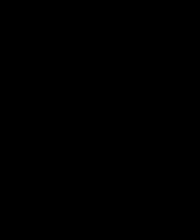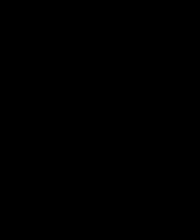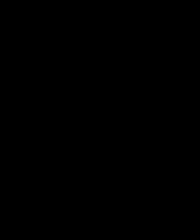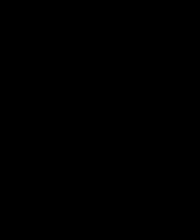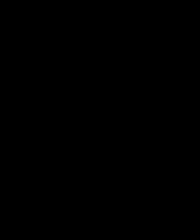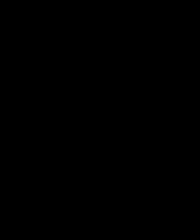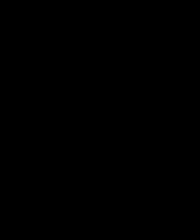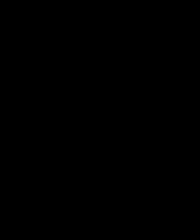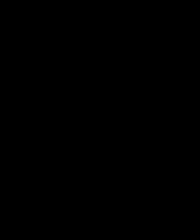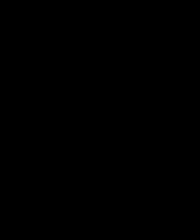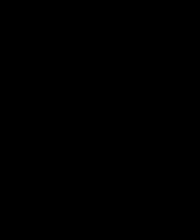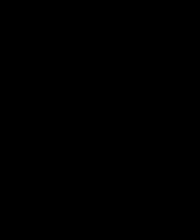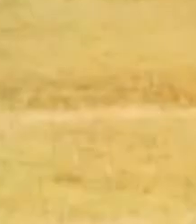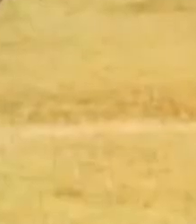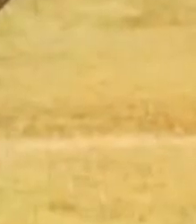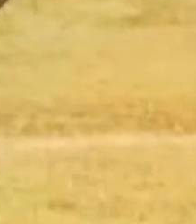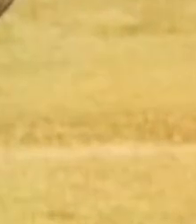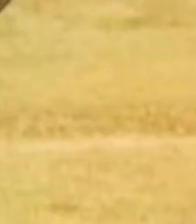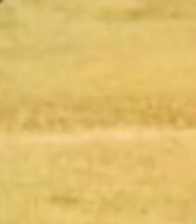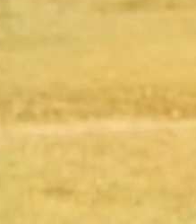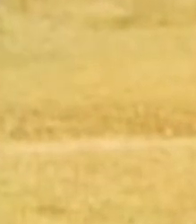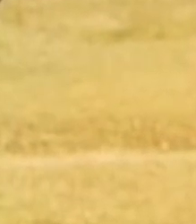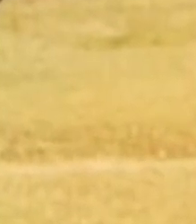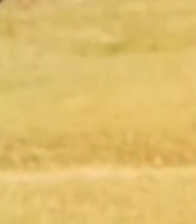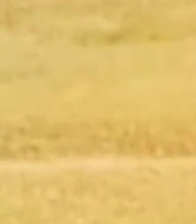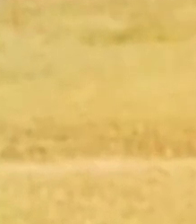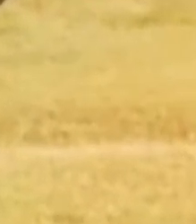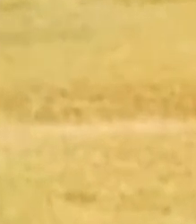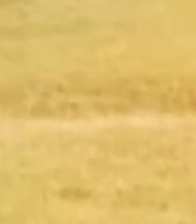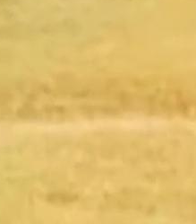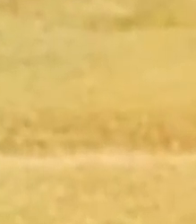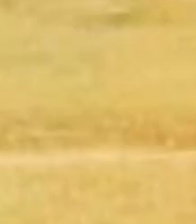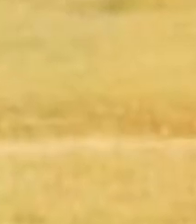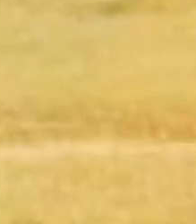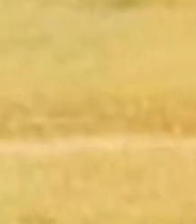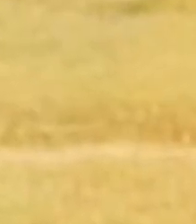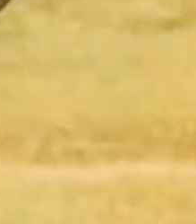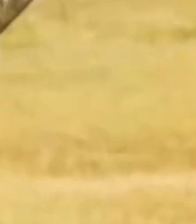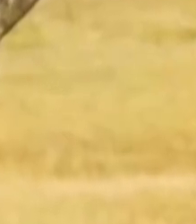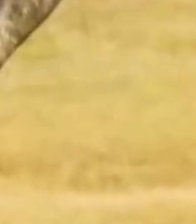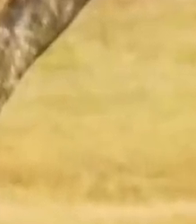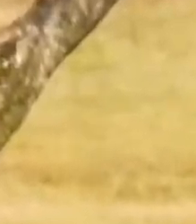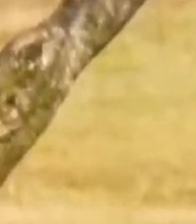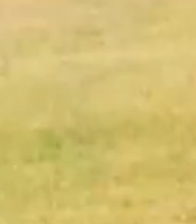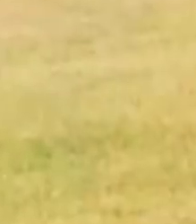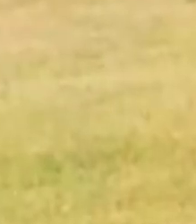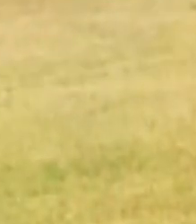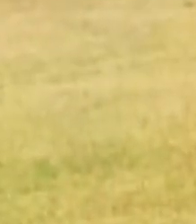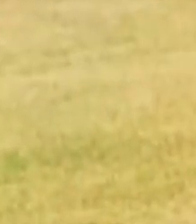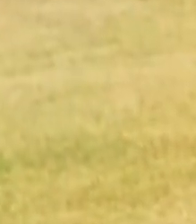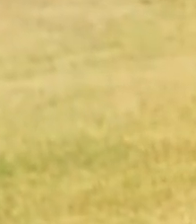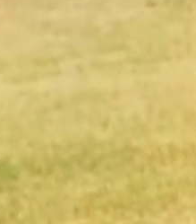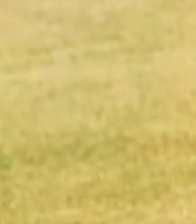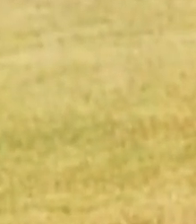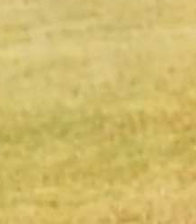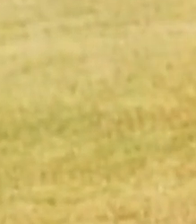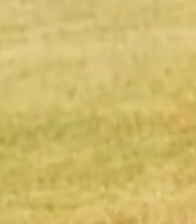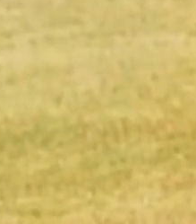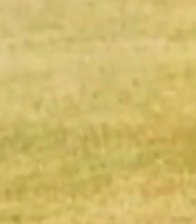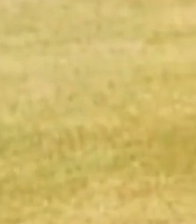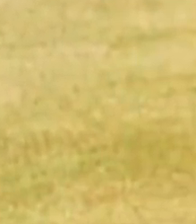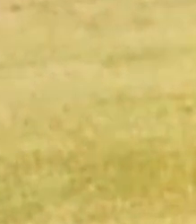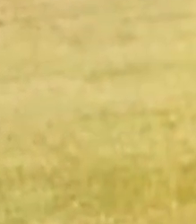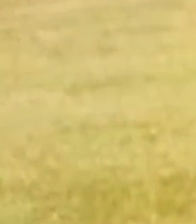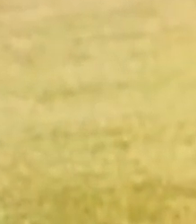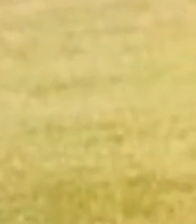Make use of you. Make use of you when they don't use you. You know, some people